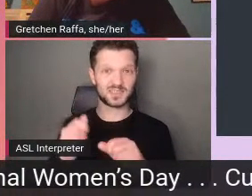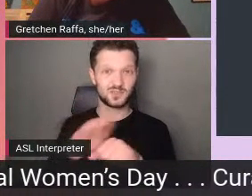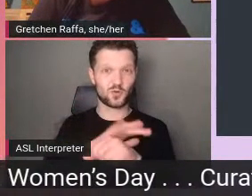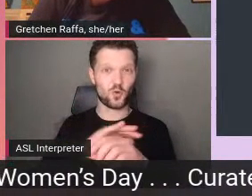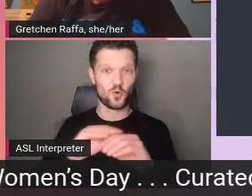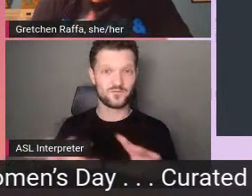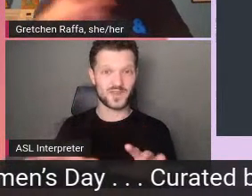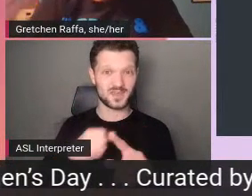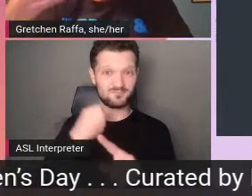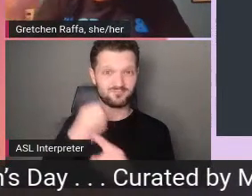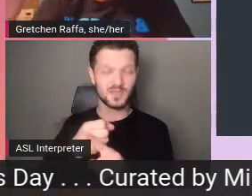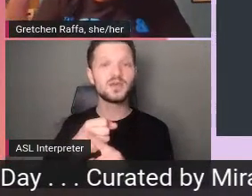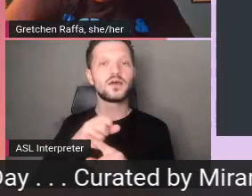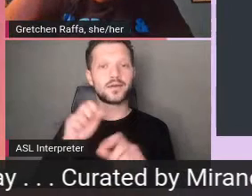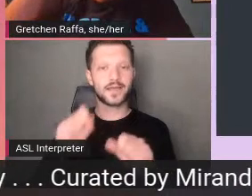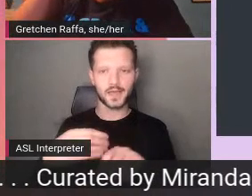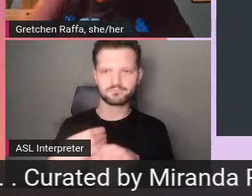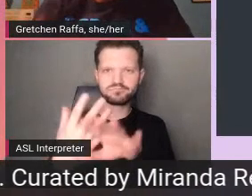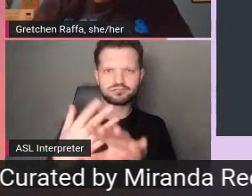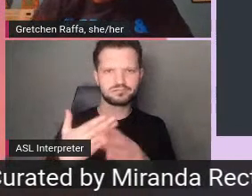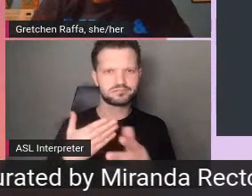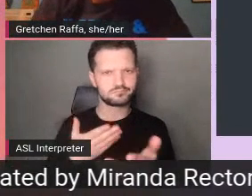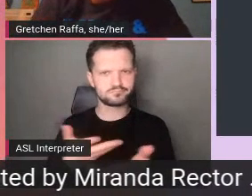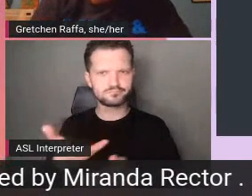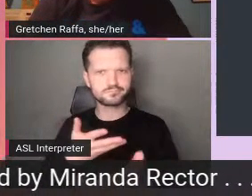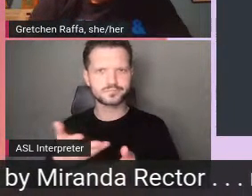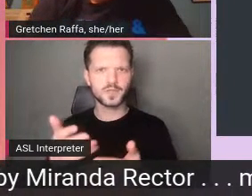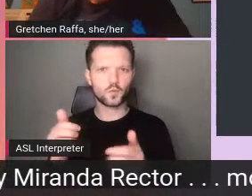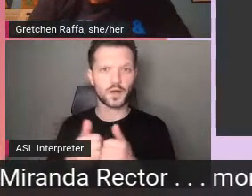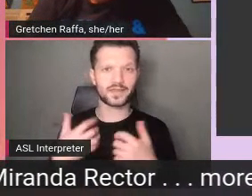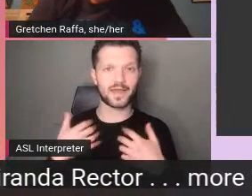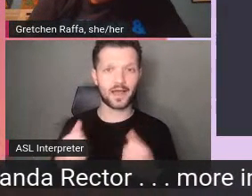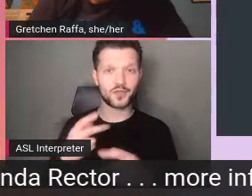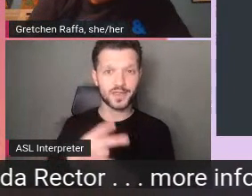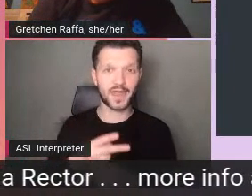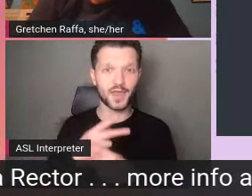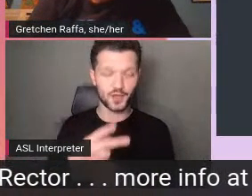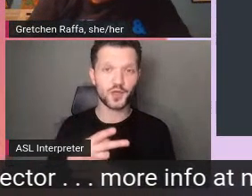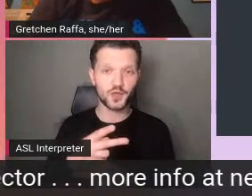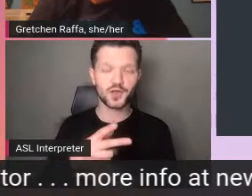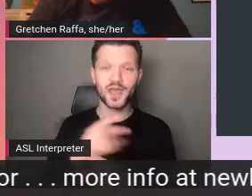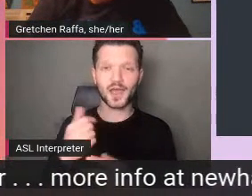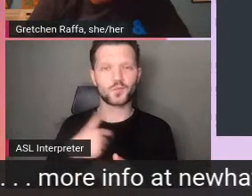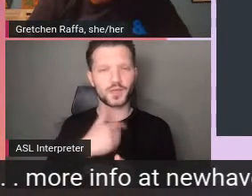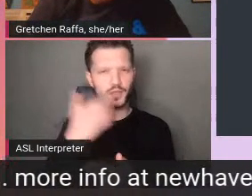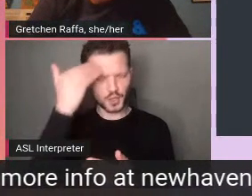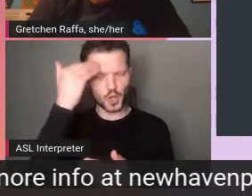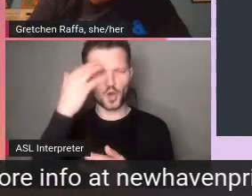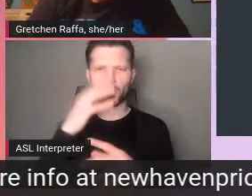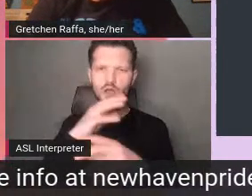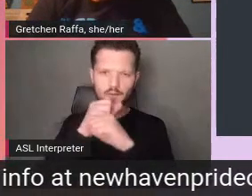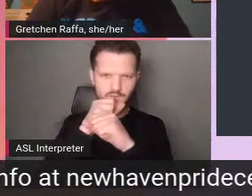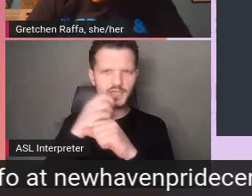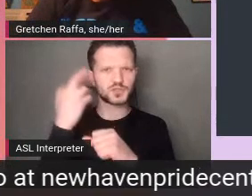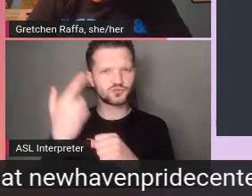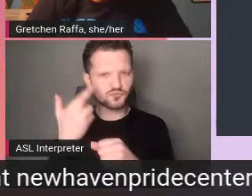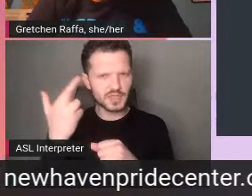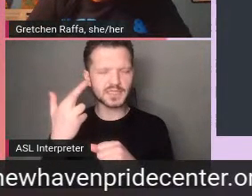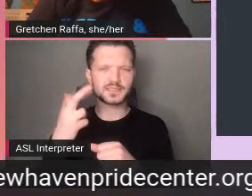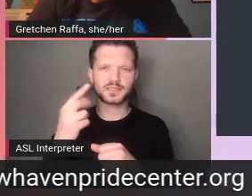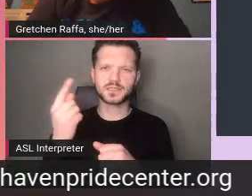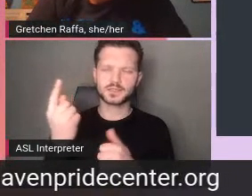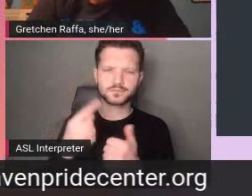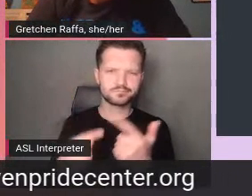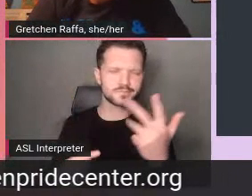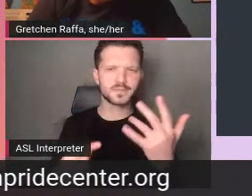ever because of loosened regulations because of the pandemic. And we know for confidentiality reasons and for barriers